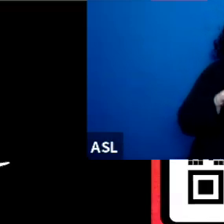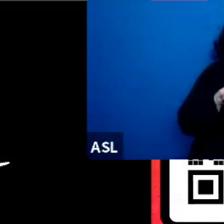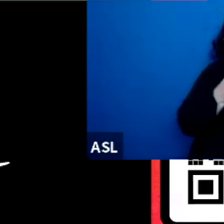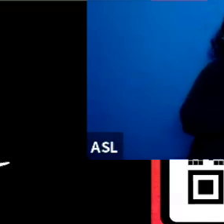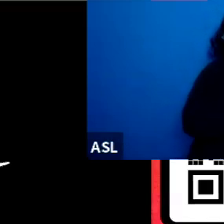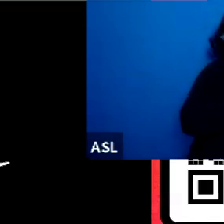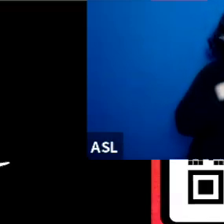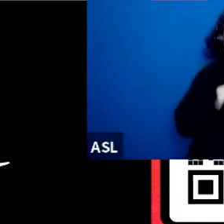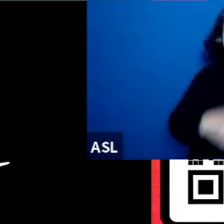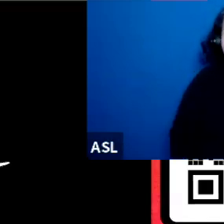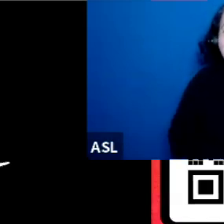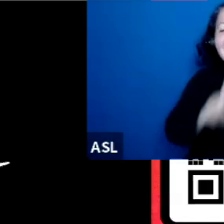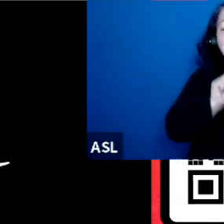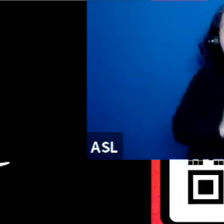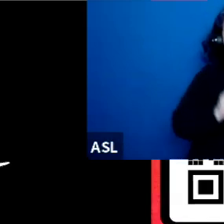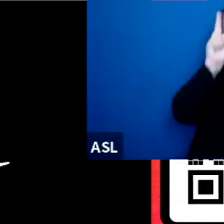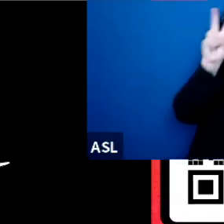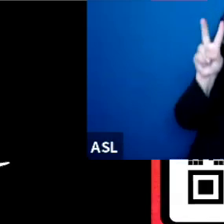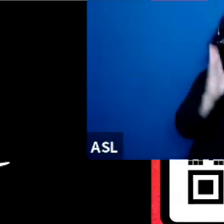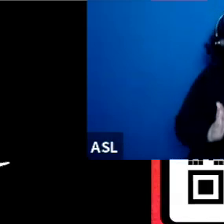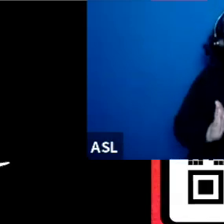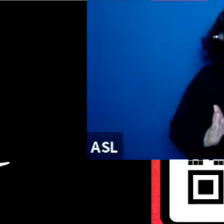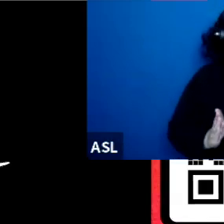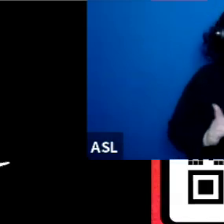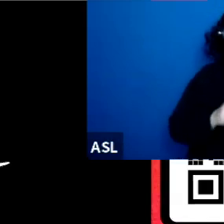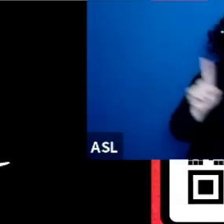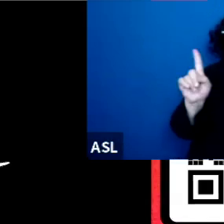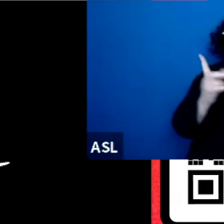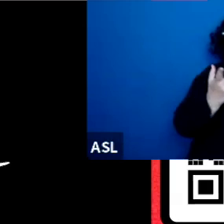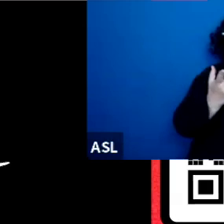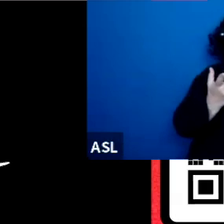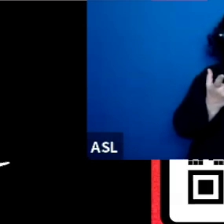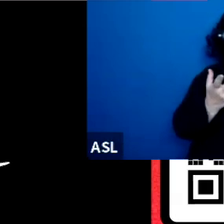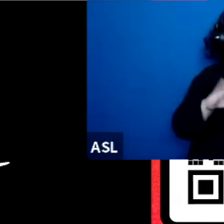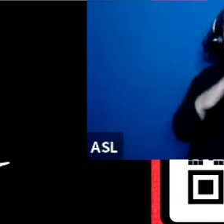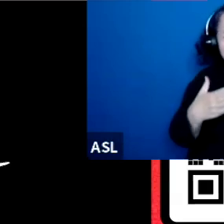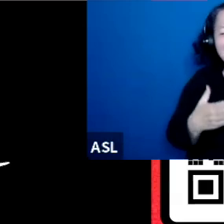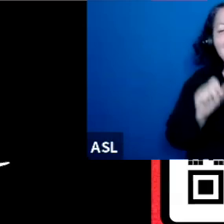Cusco, and I work with Trans Equity. I'm a